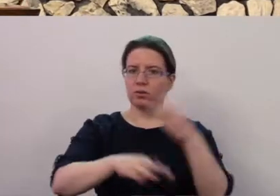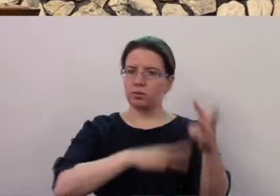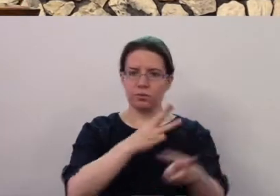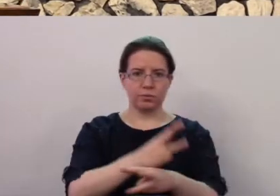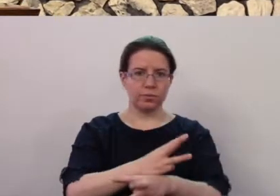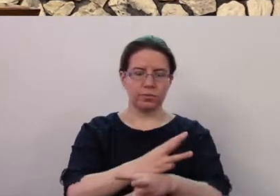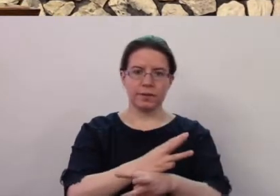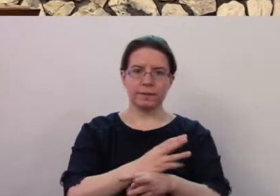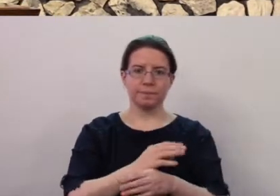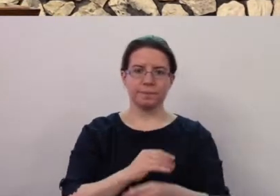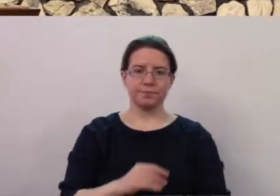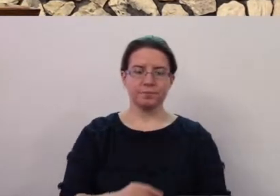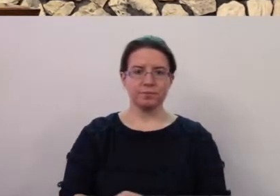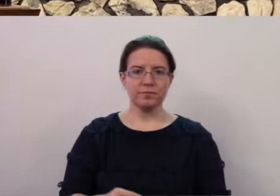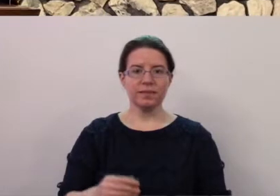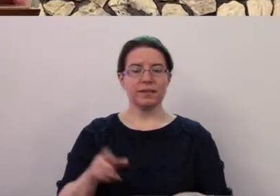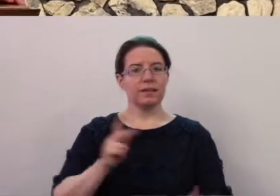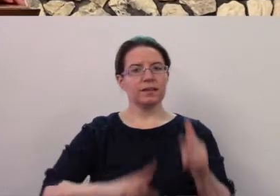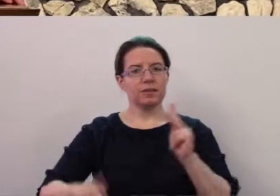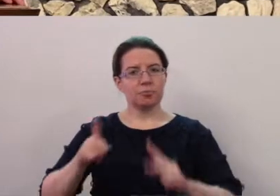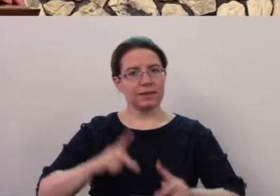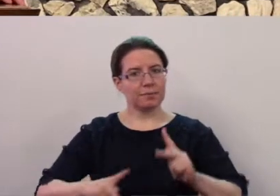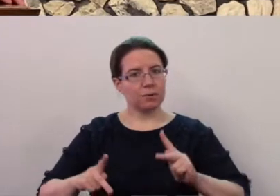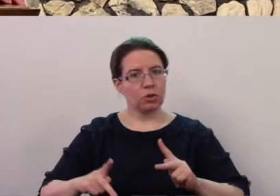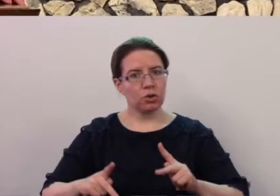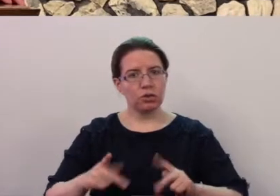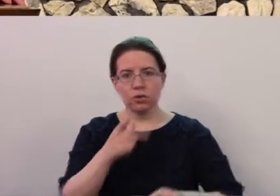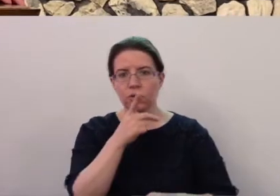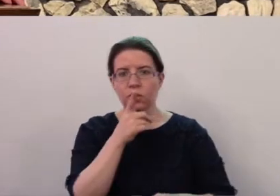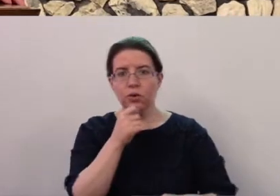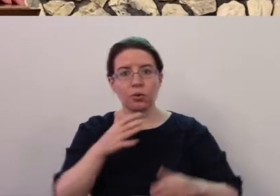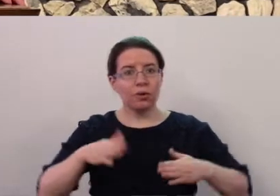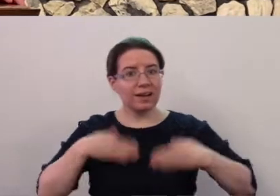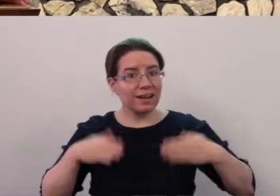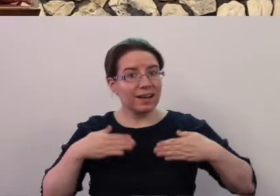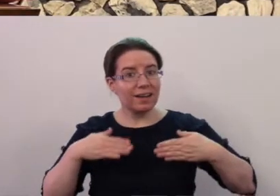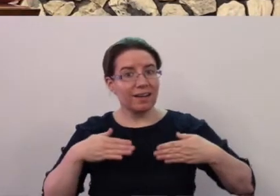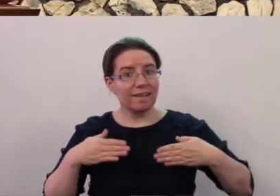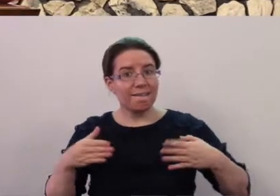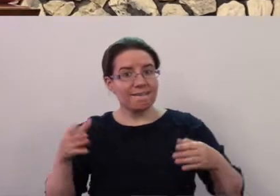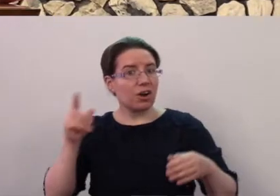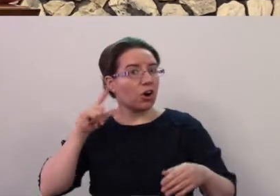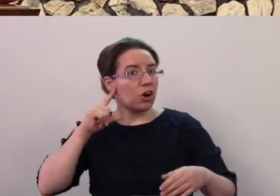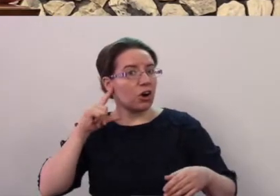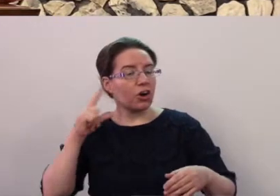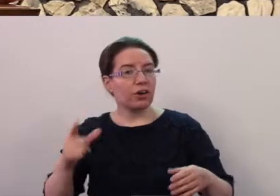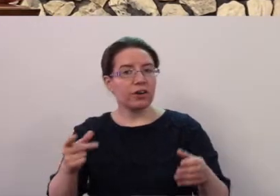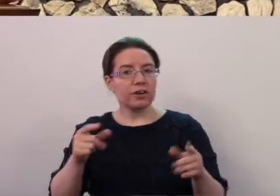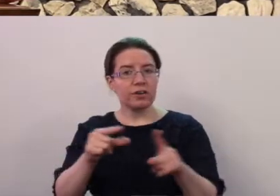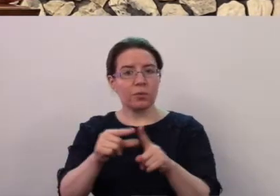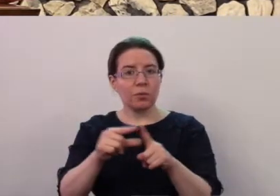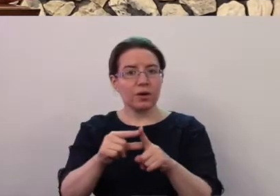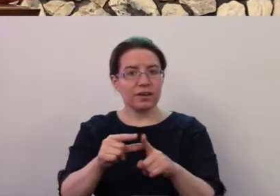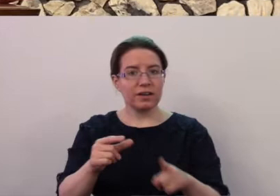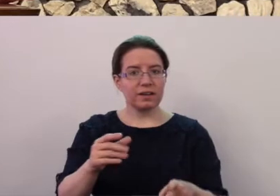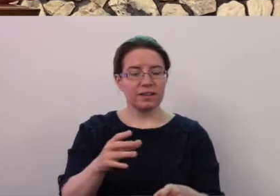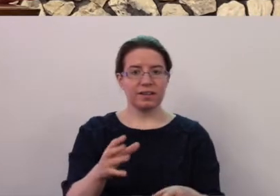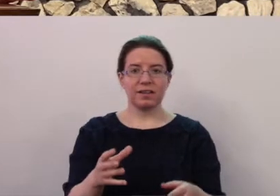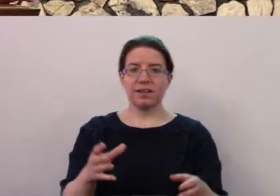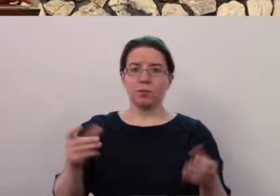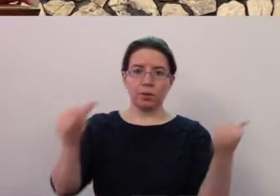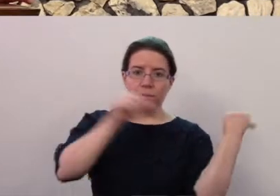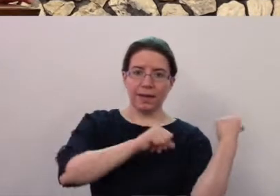this untoward generation. Then they that gladly heard the word, received his word,